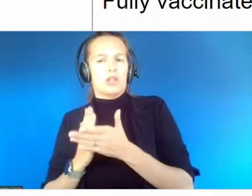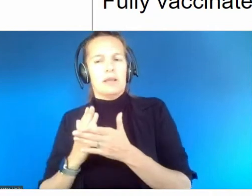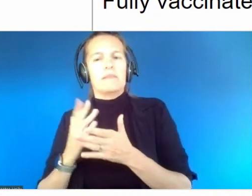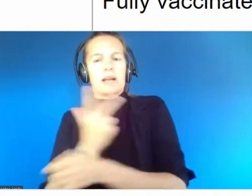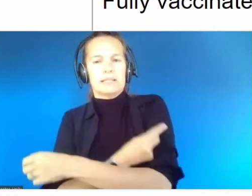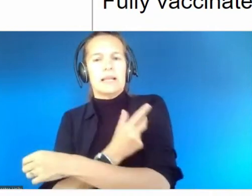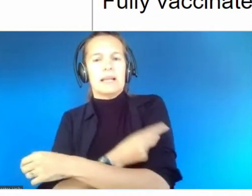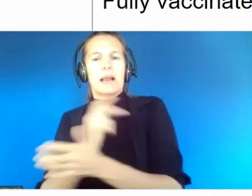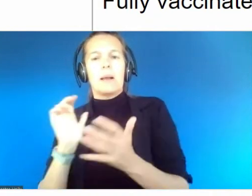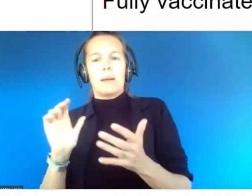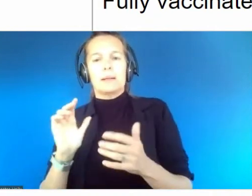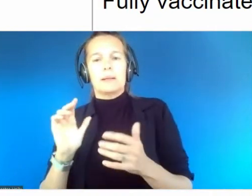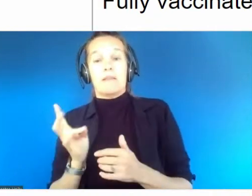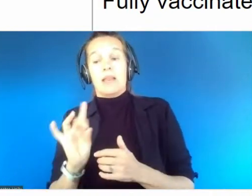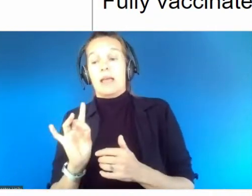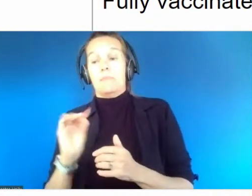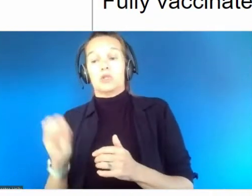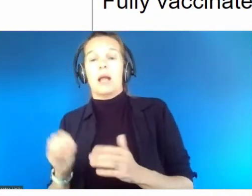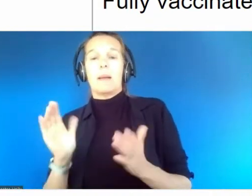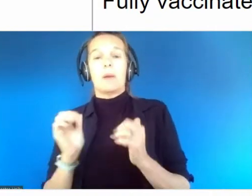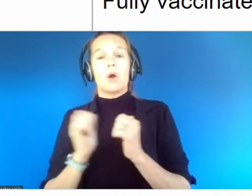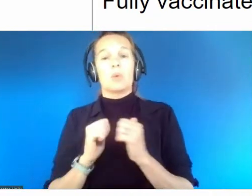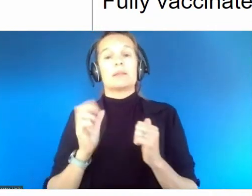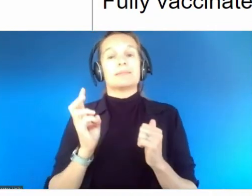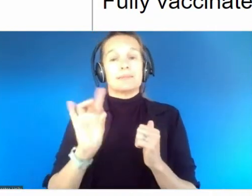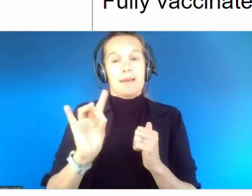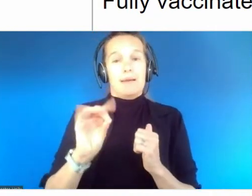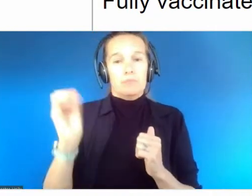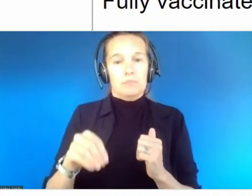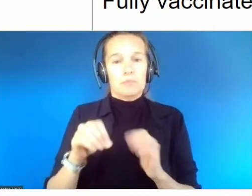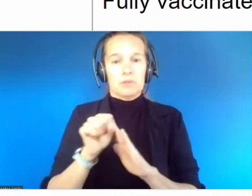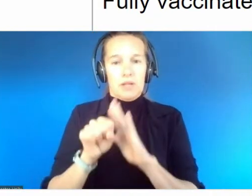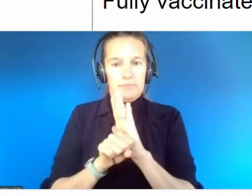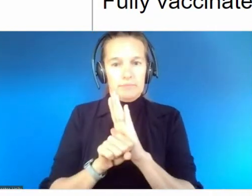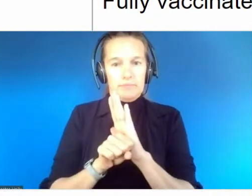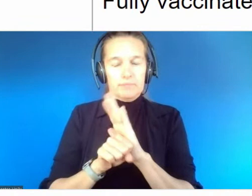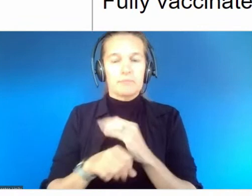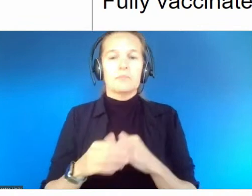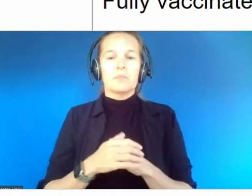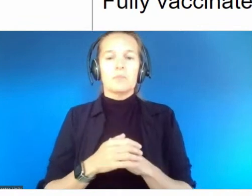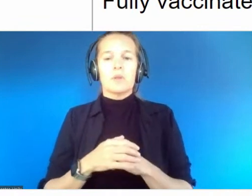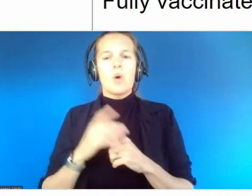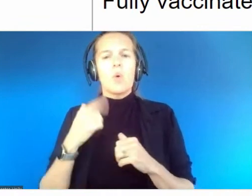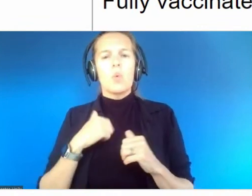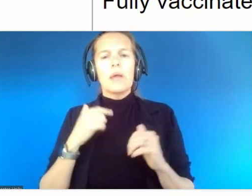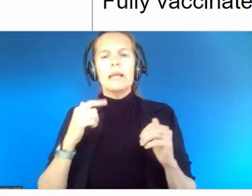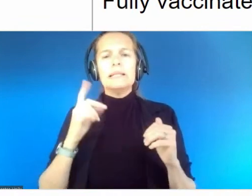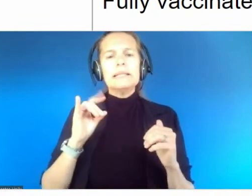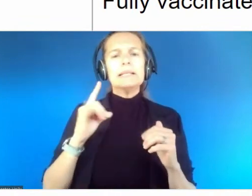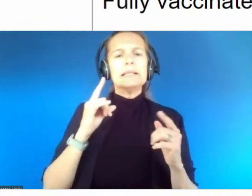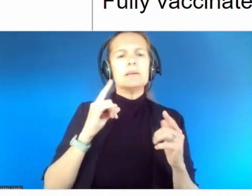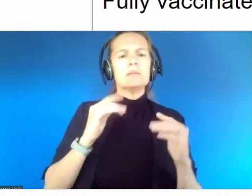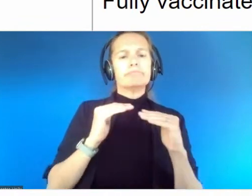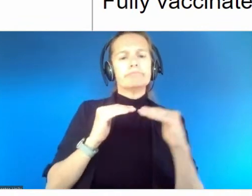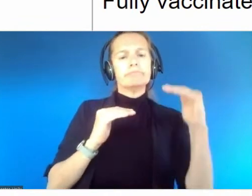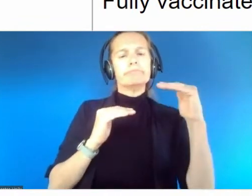in the state. In quartile 2, we had exceeded the state, but we have fallen down a little bit.